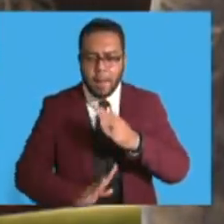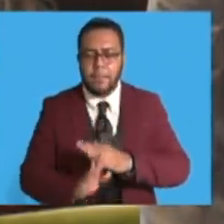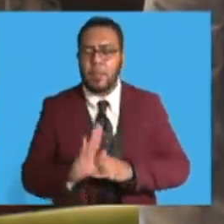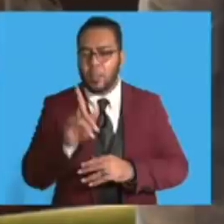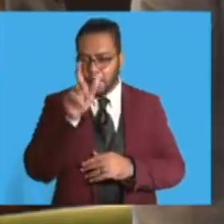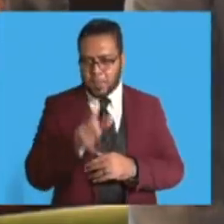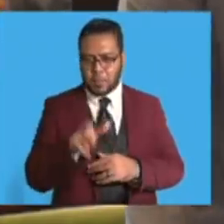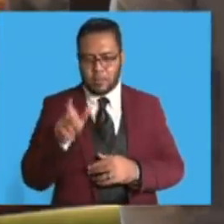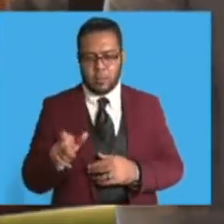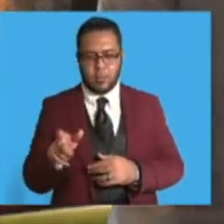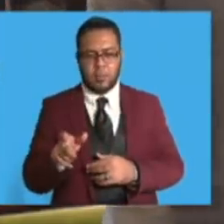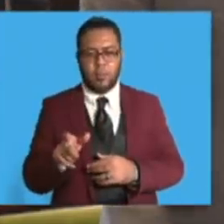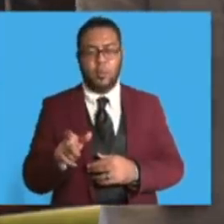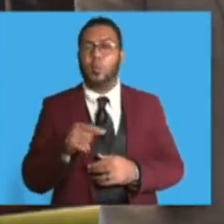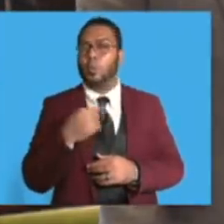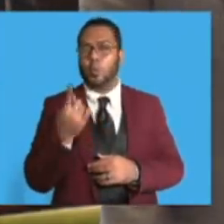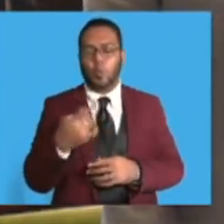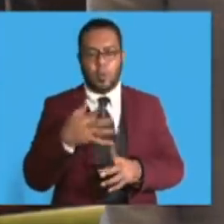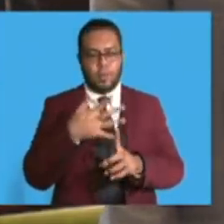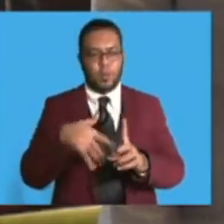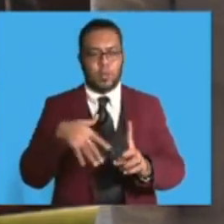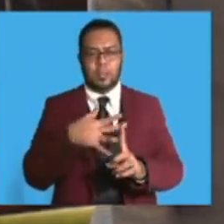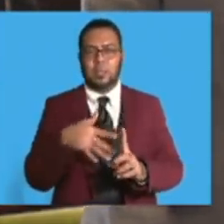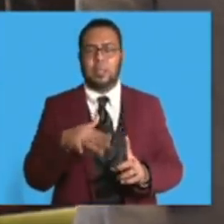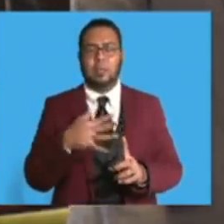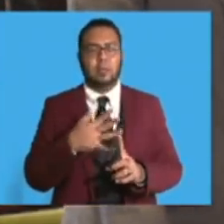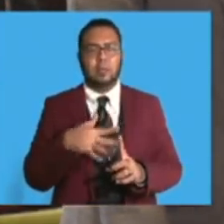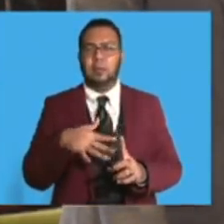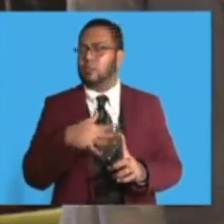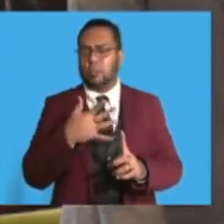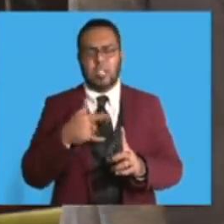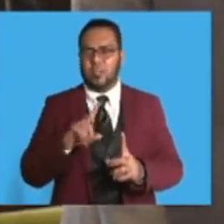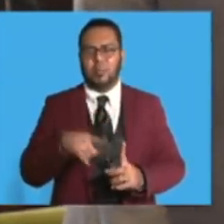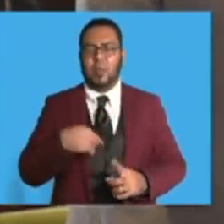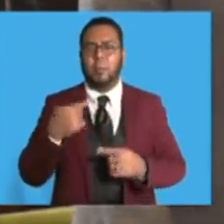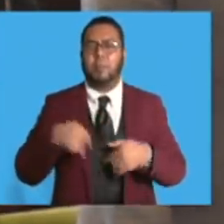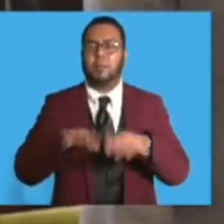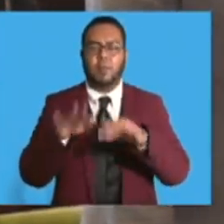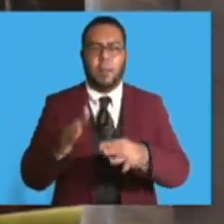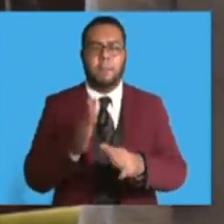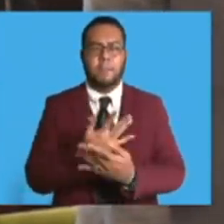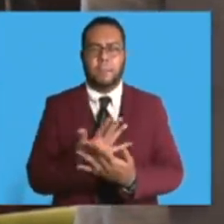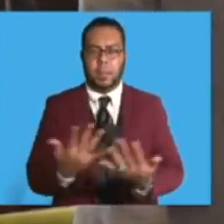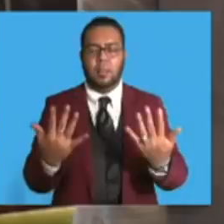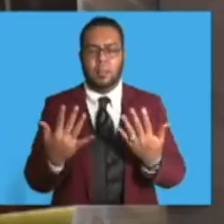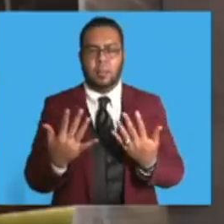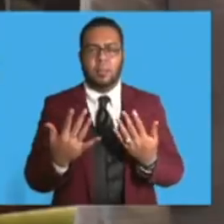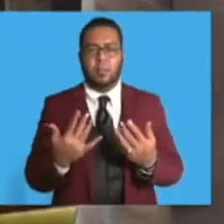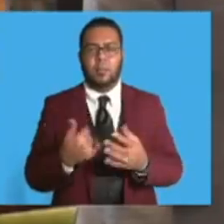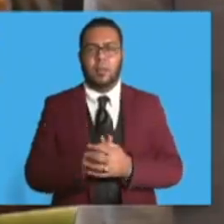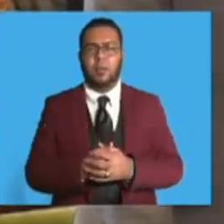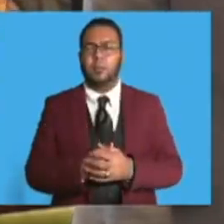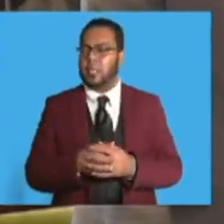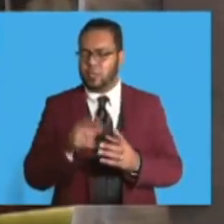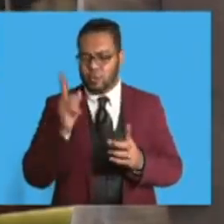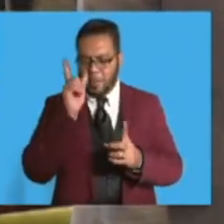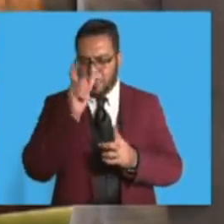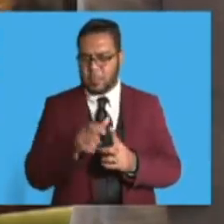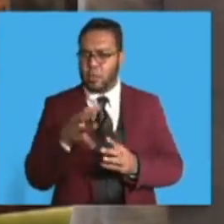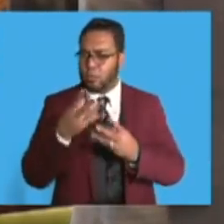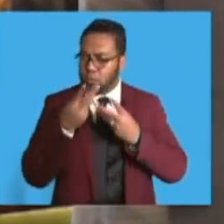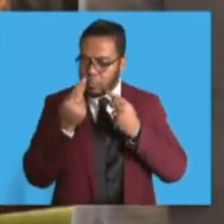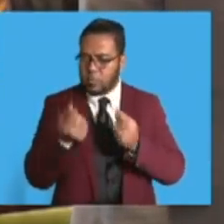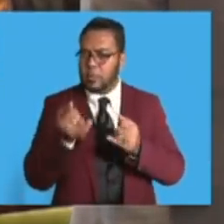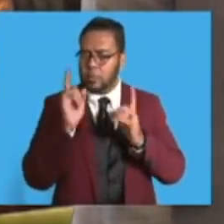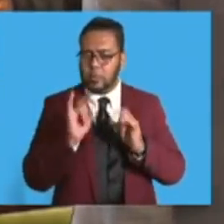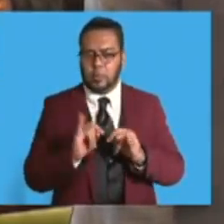being who avoids public settings like a plague, but she's a person of tenacity and indeed resolve.